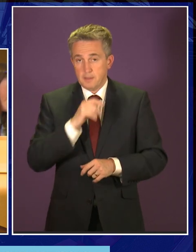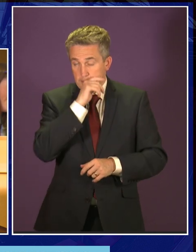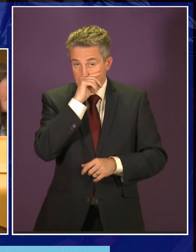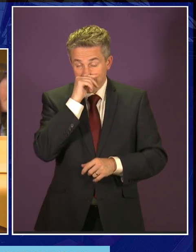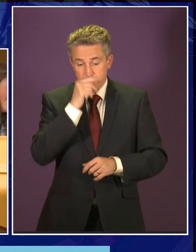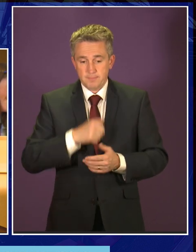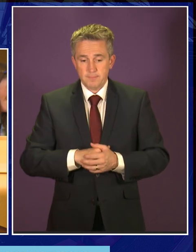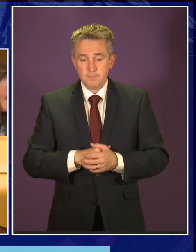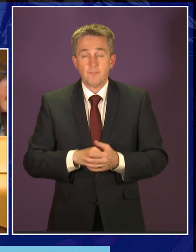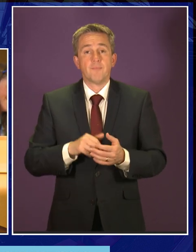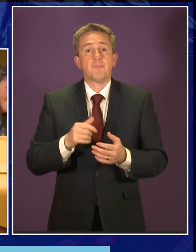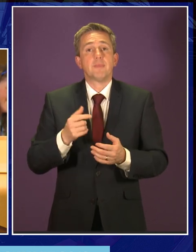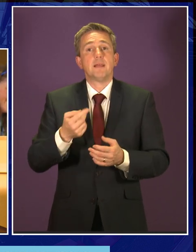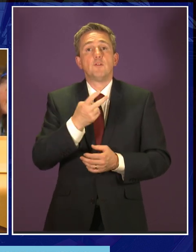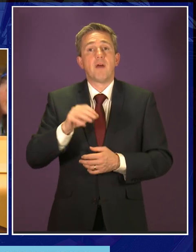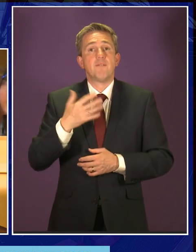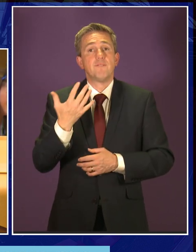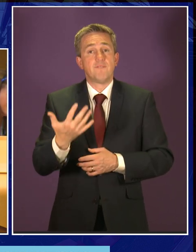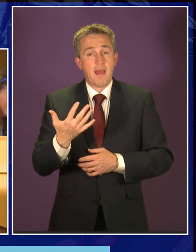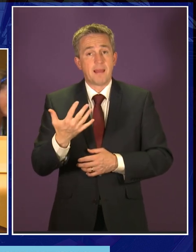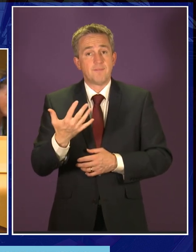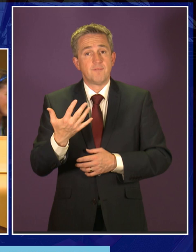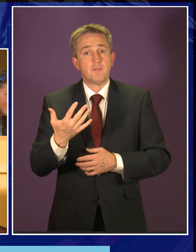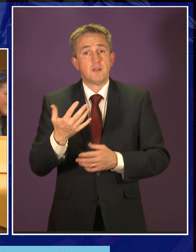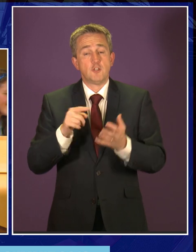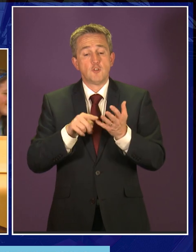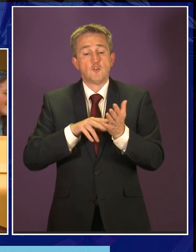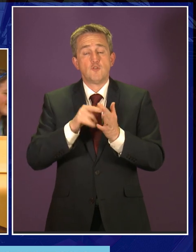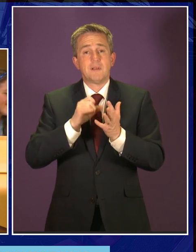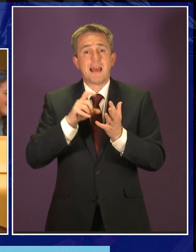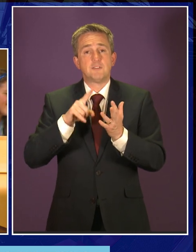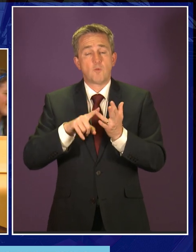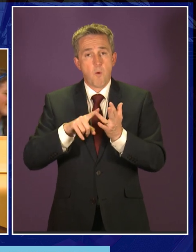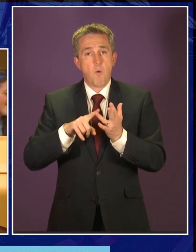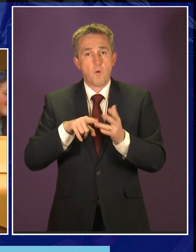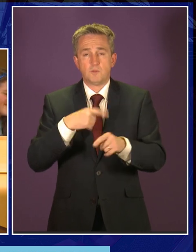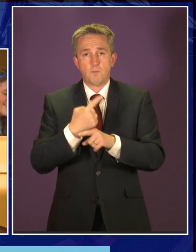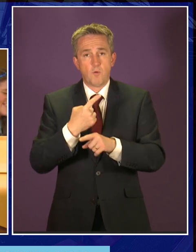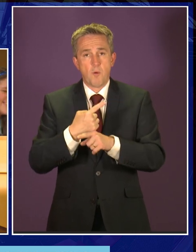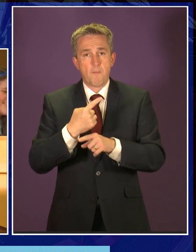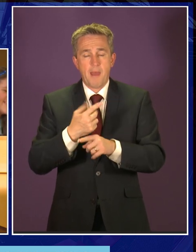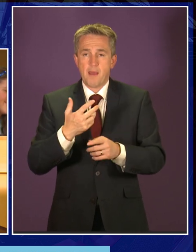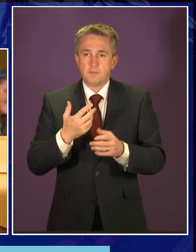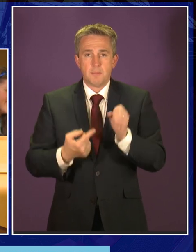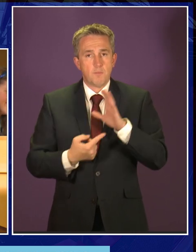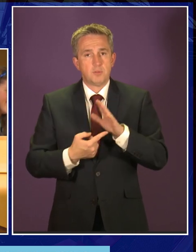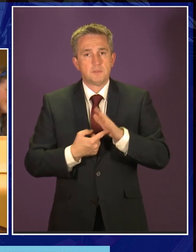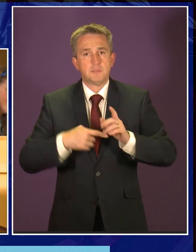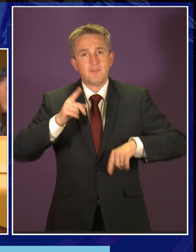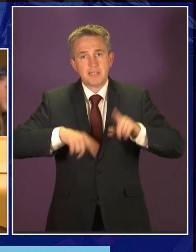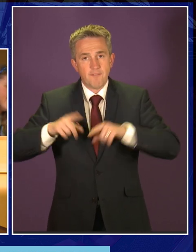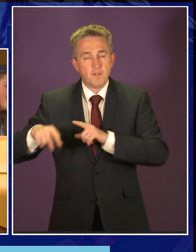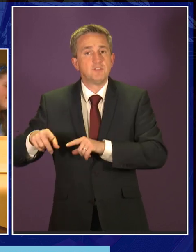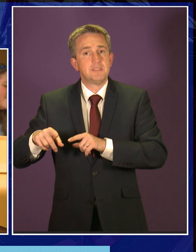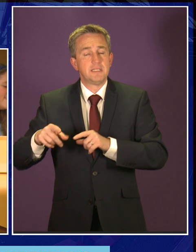As a signatory of the UNESCO 2005 Convention on Protection and Promotion of Diversity of Cultural Expression, we